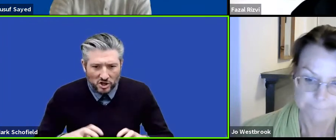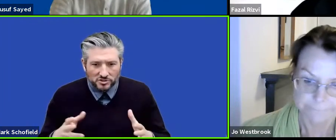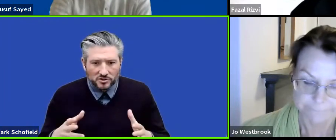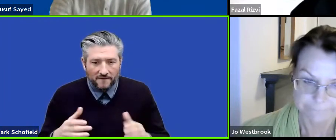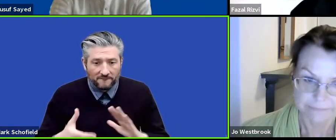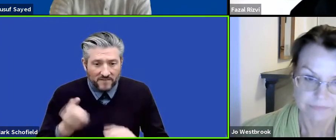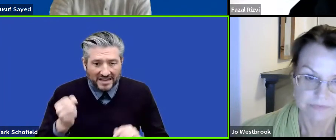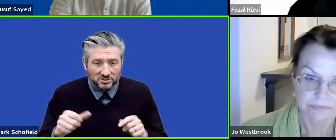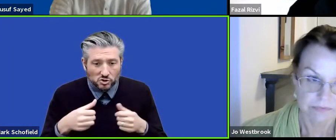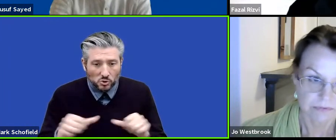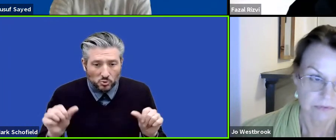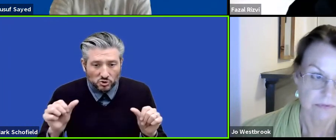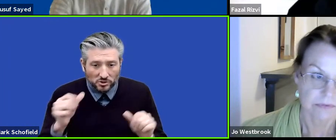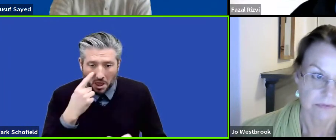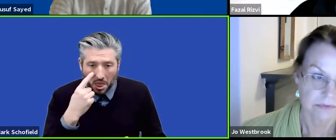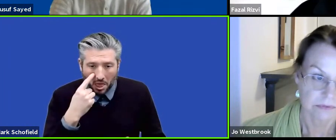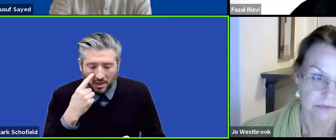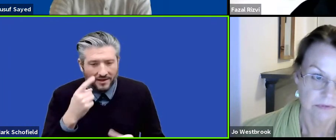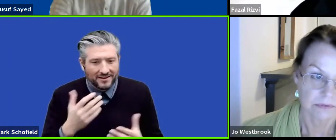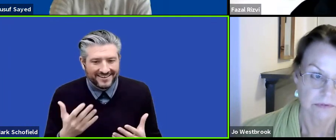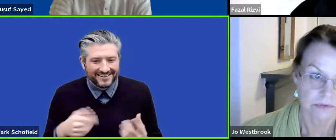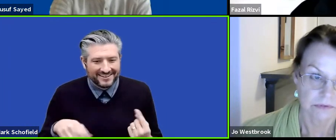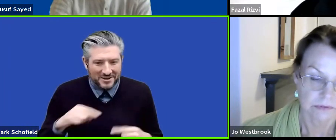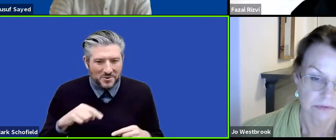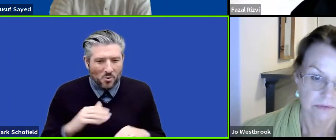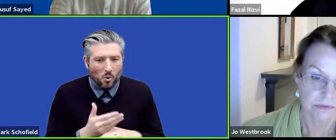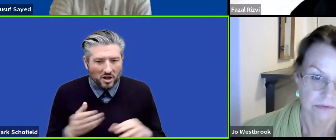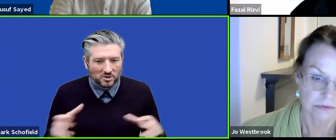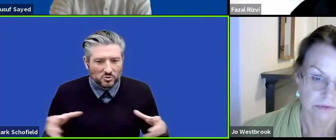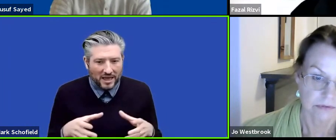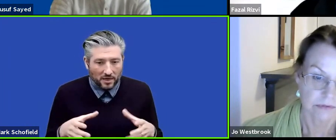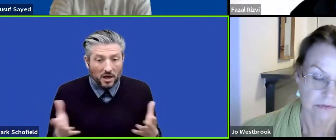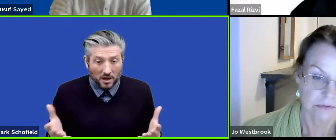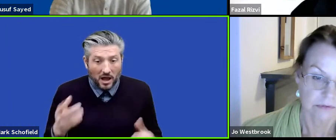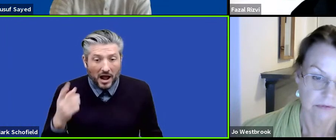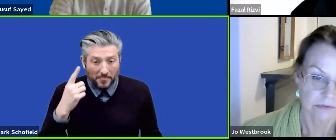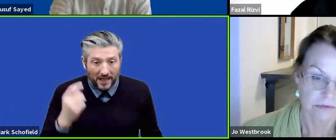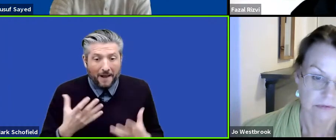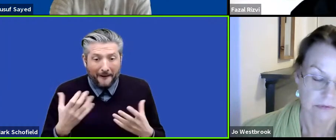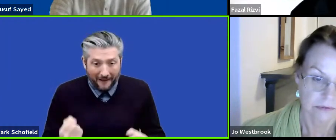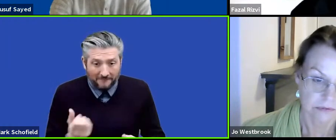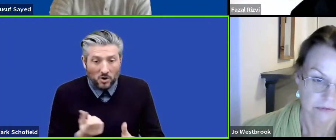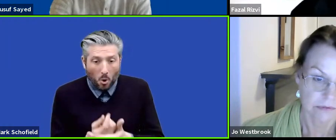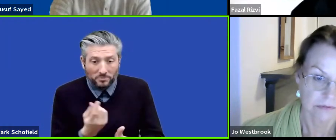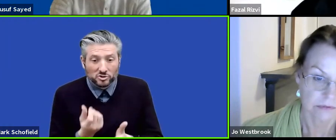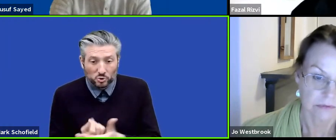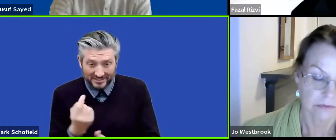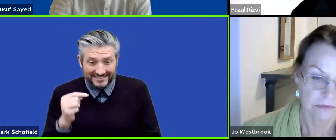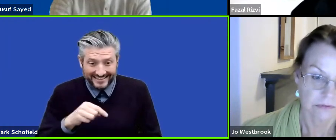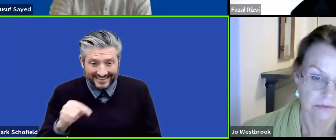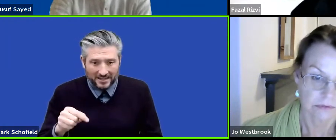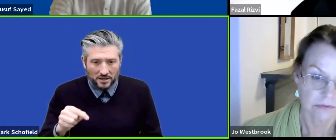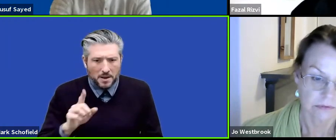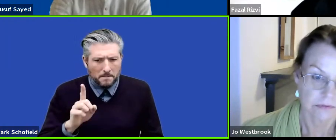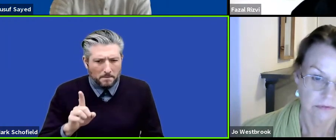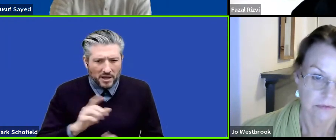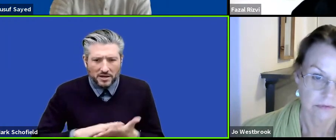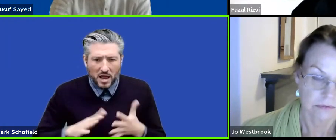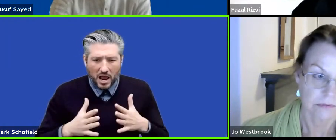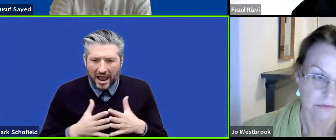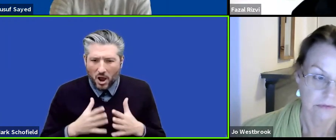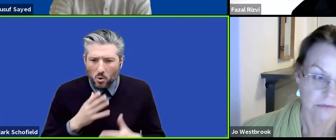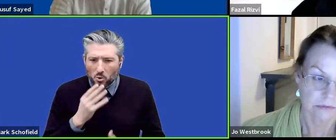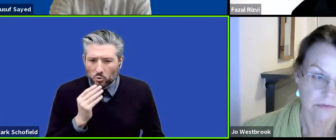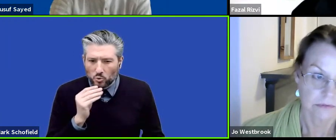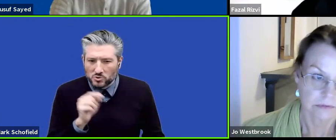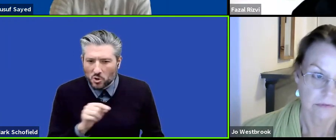and being. So I think there are opportunities, but exactly how those opportunities are going to be utilized is something that we